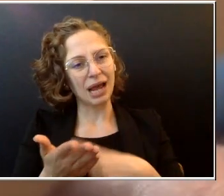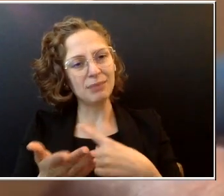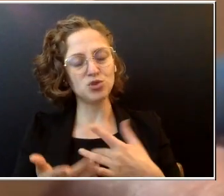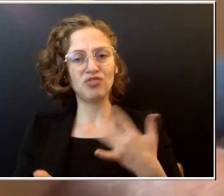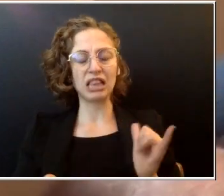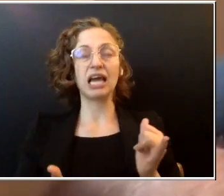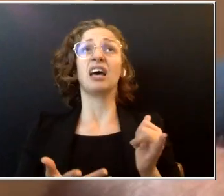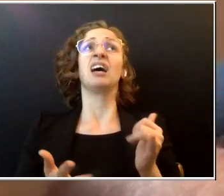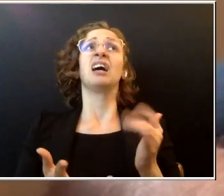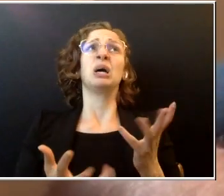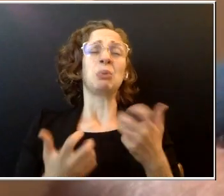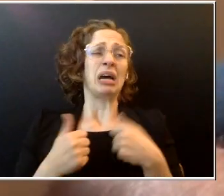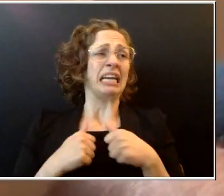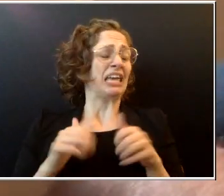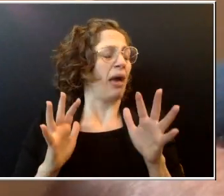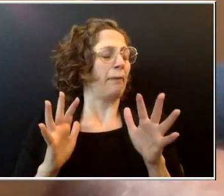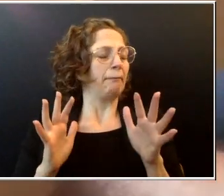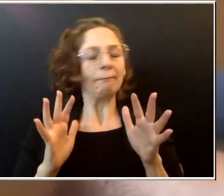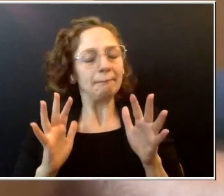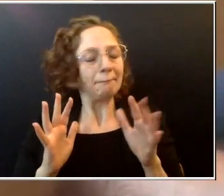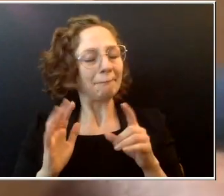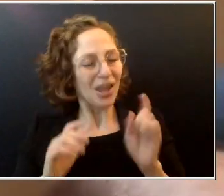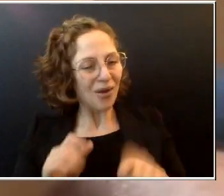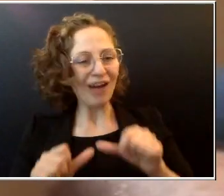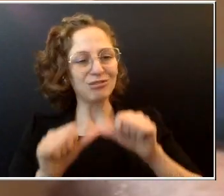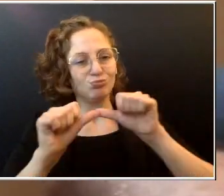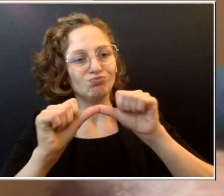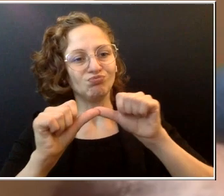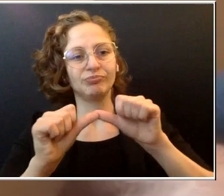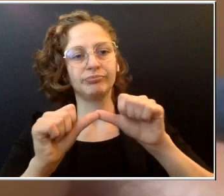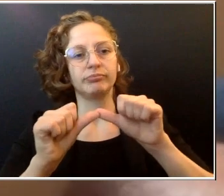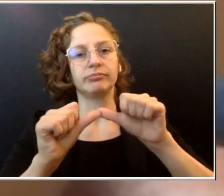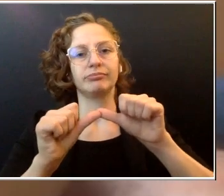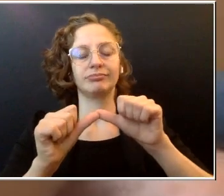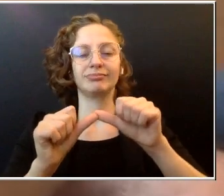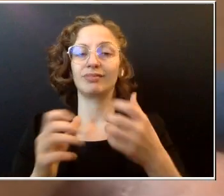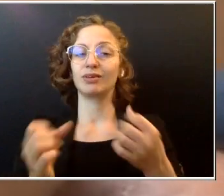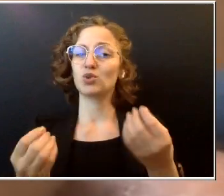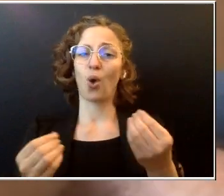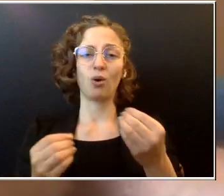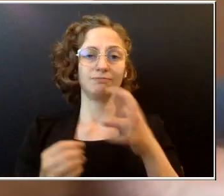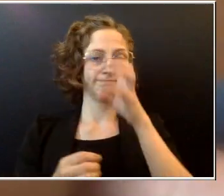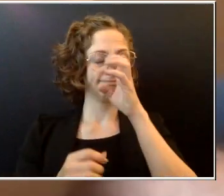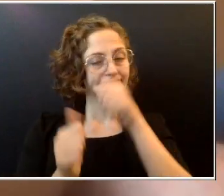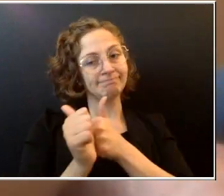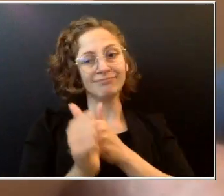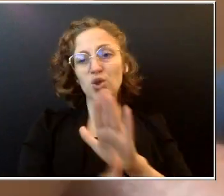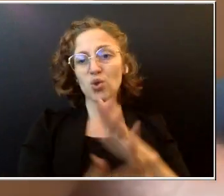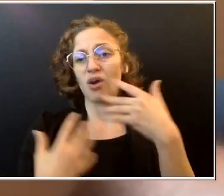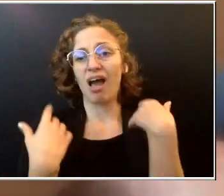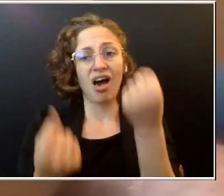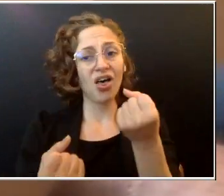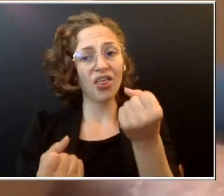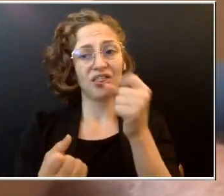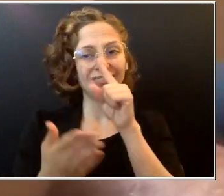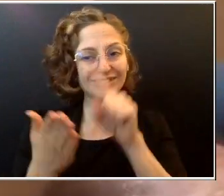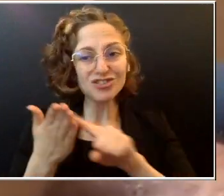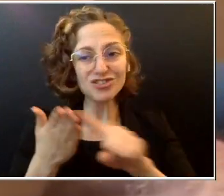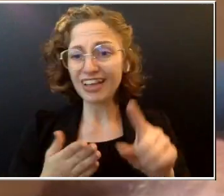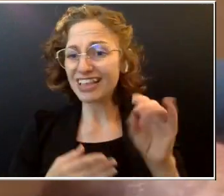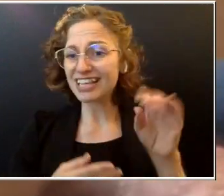me, it was a clean bill of health. So stay on top of your health, get everything checked out, trust your team, and just keep